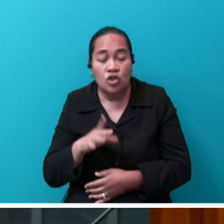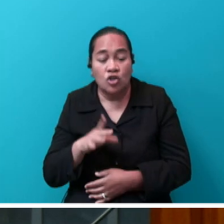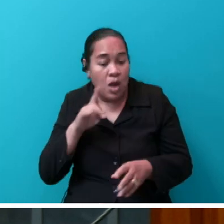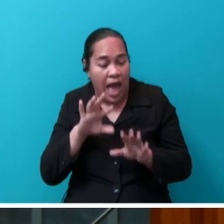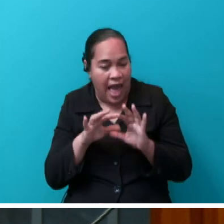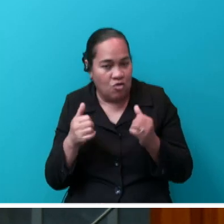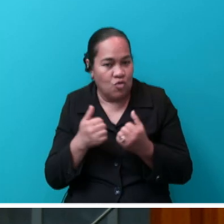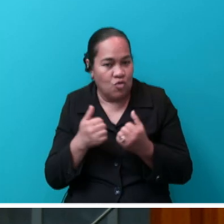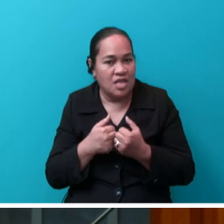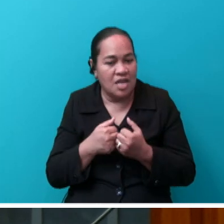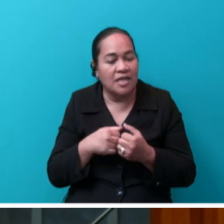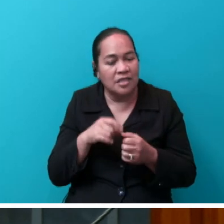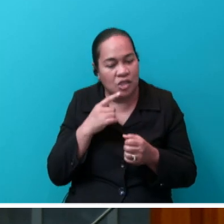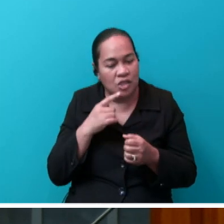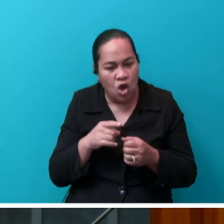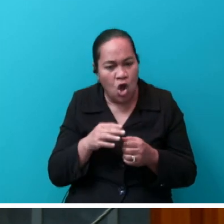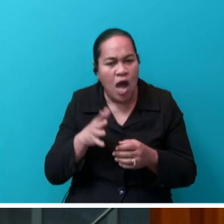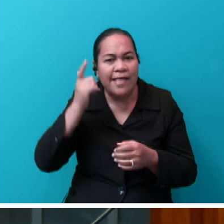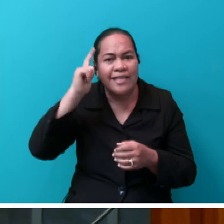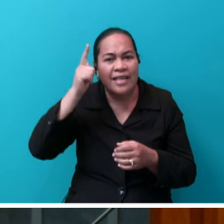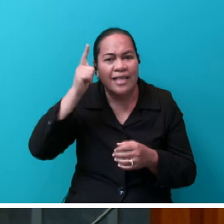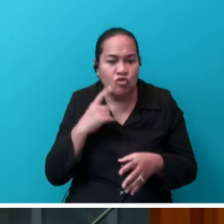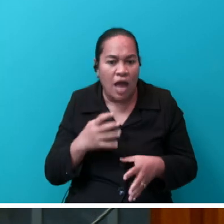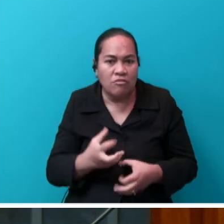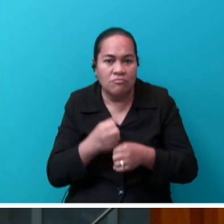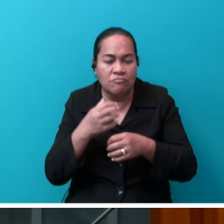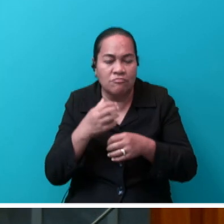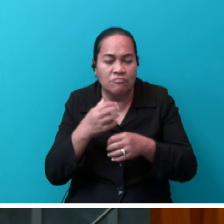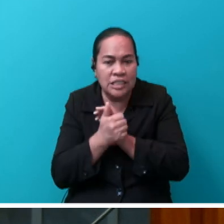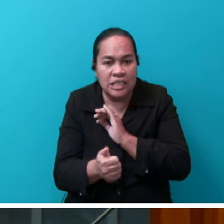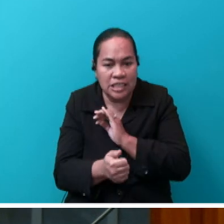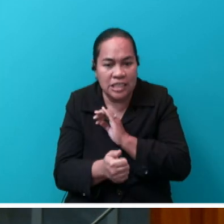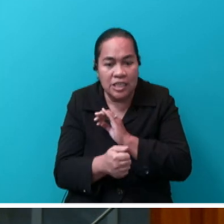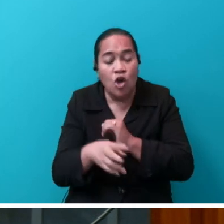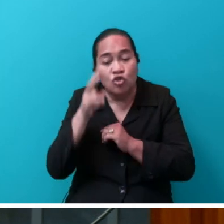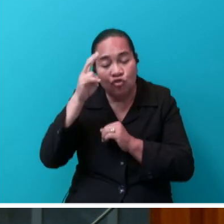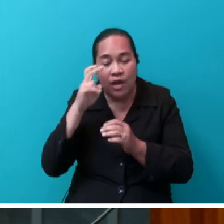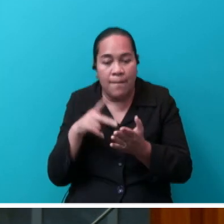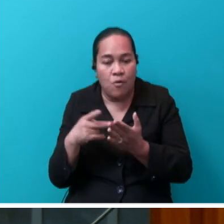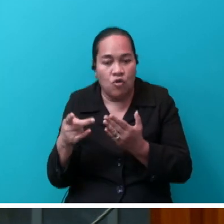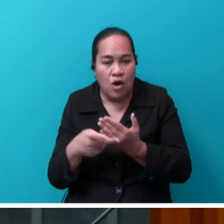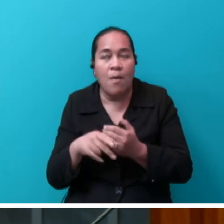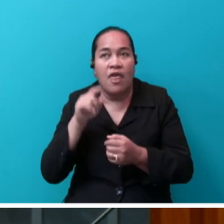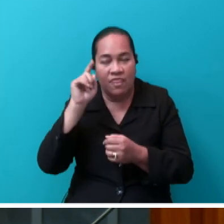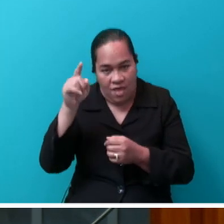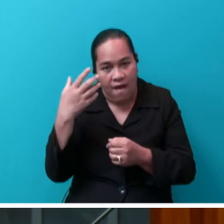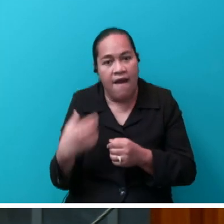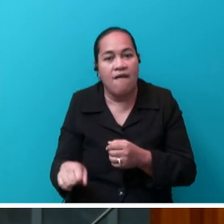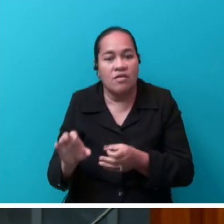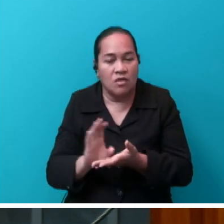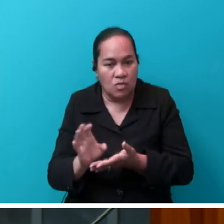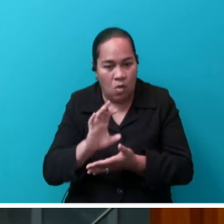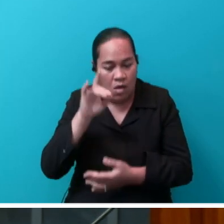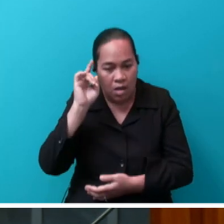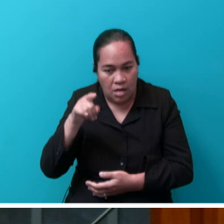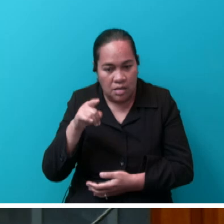engaging on teachers' upskilling training program currently employed at the Luban Workshop and introduce the